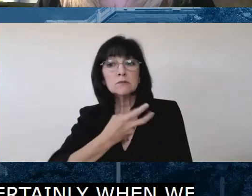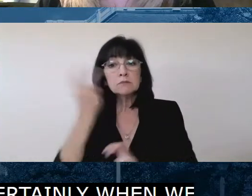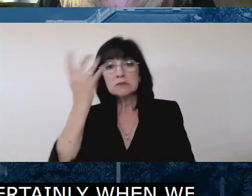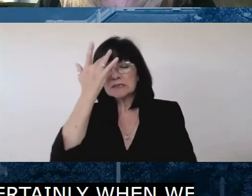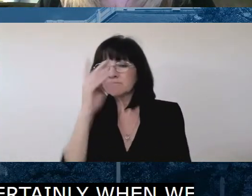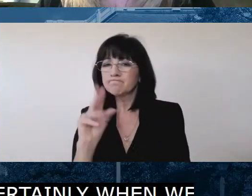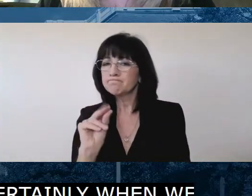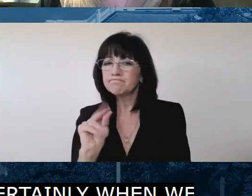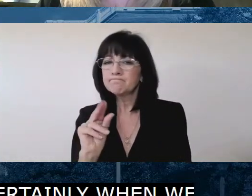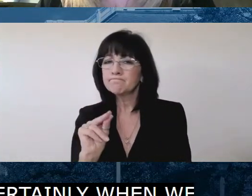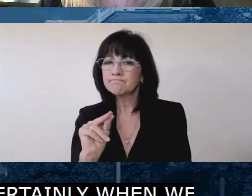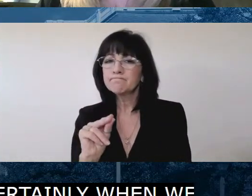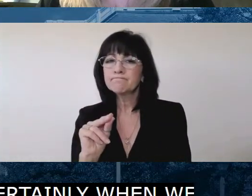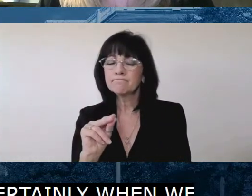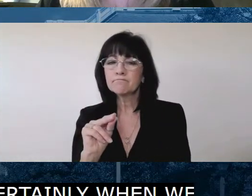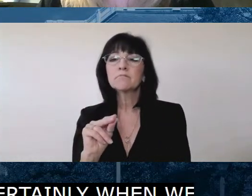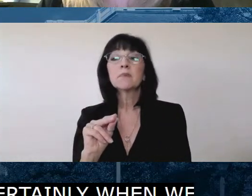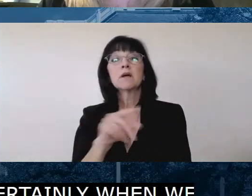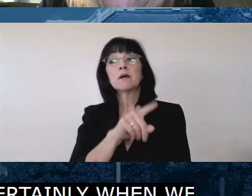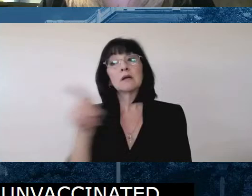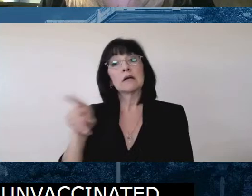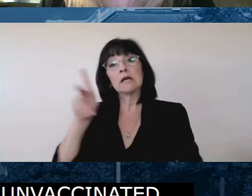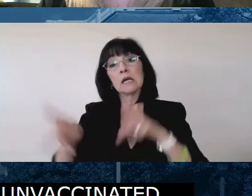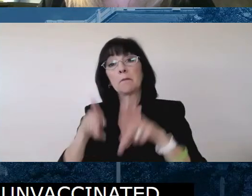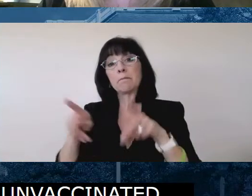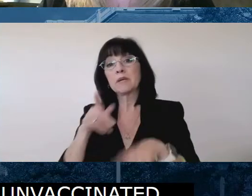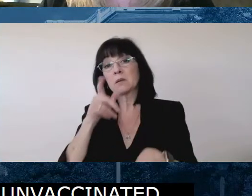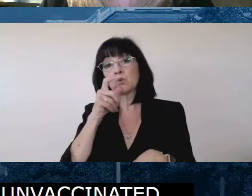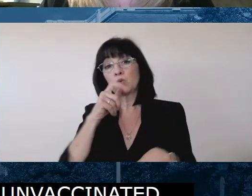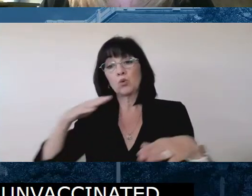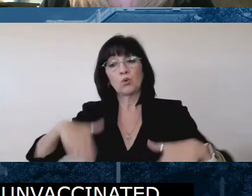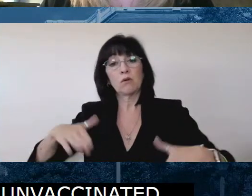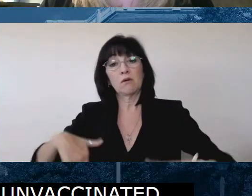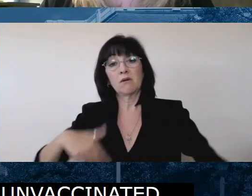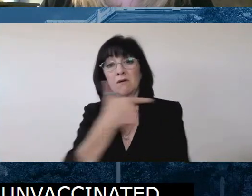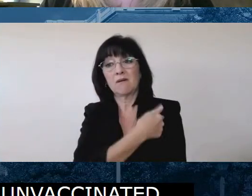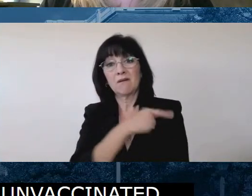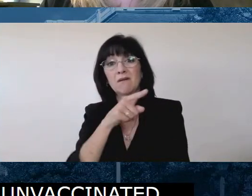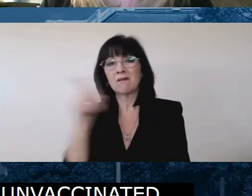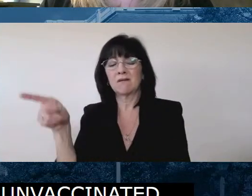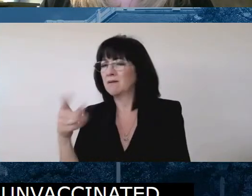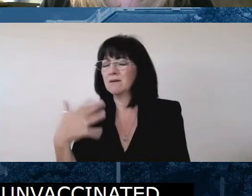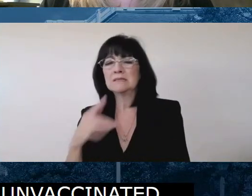unvaccinated people are at much greater risk for serious consequences from COVID.